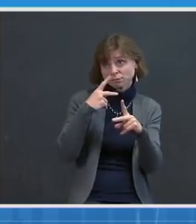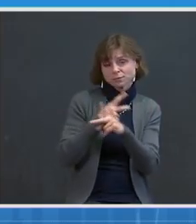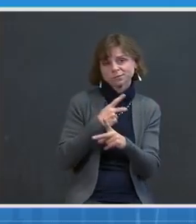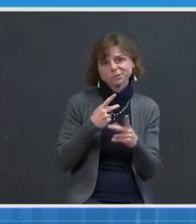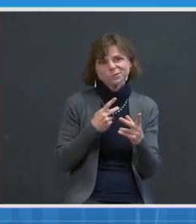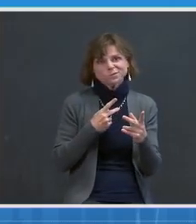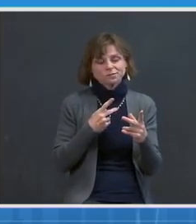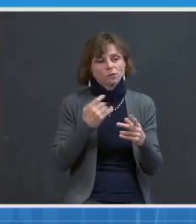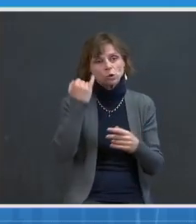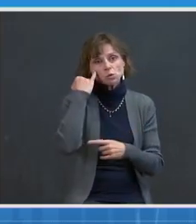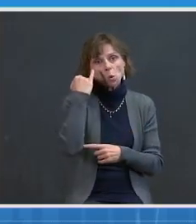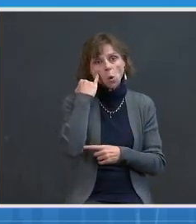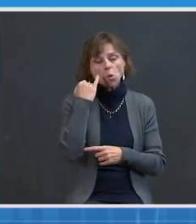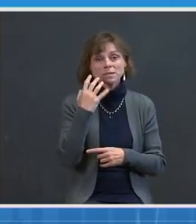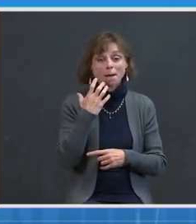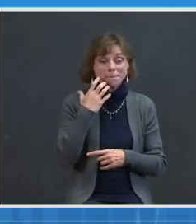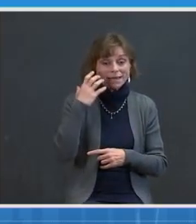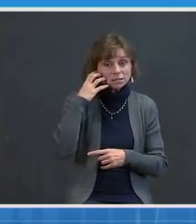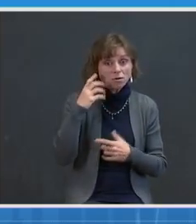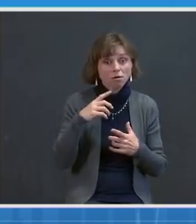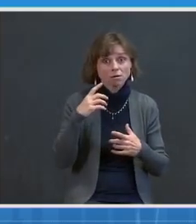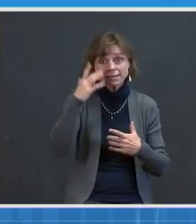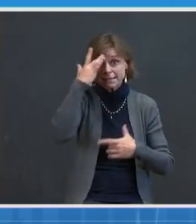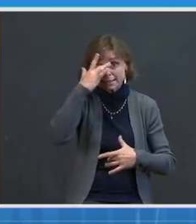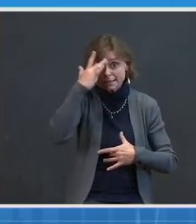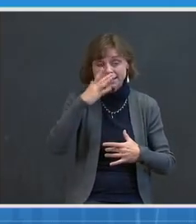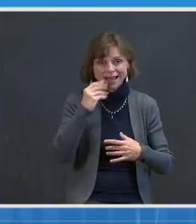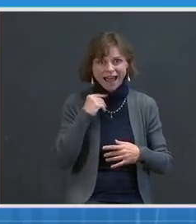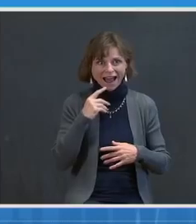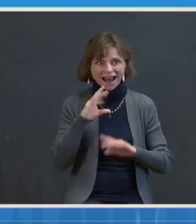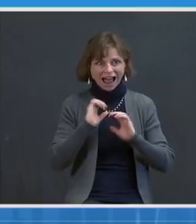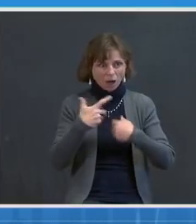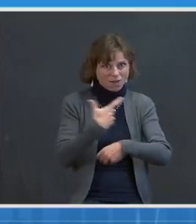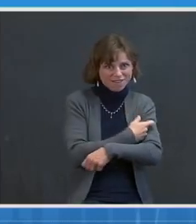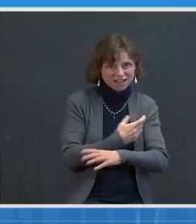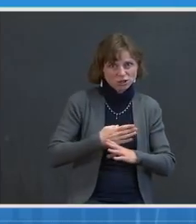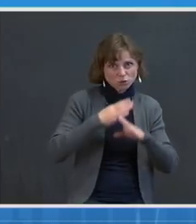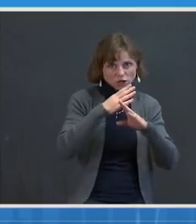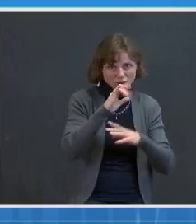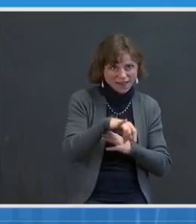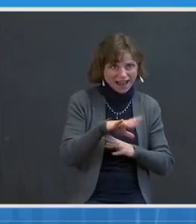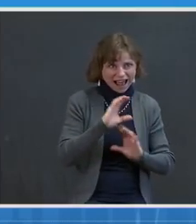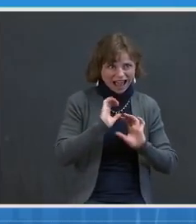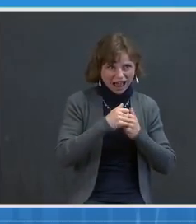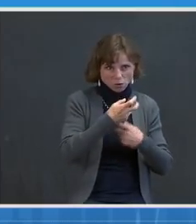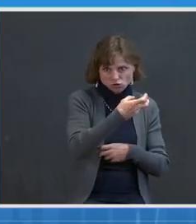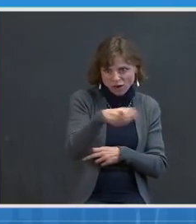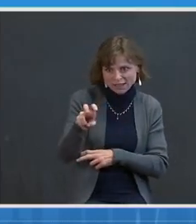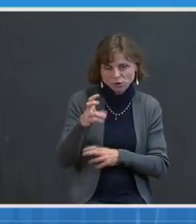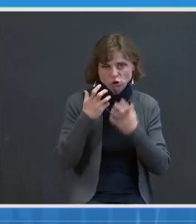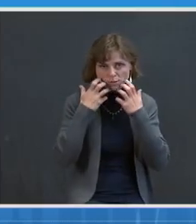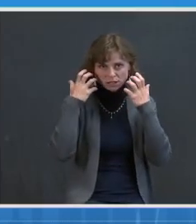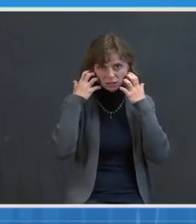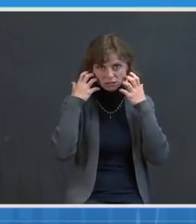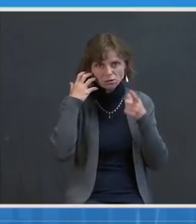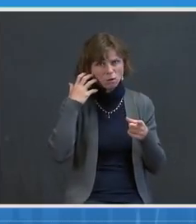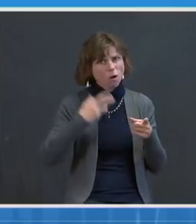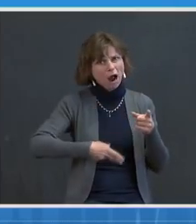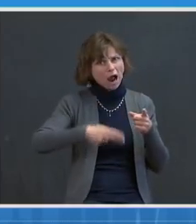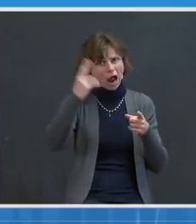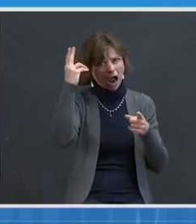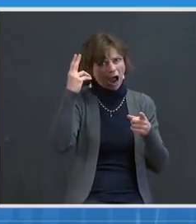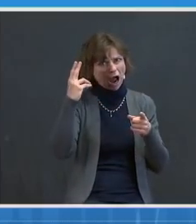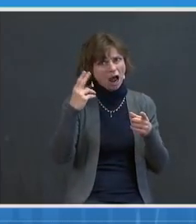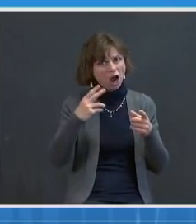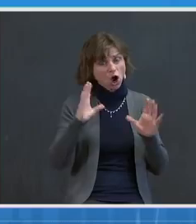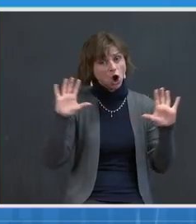like measles and the vaccine protection of measles and the transmissibility of measles, which is very, very high. The herd immunity